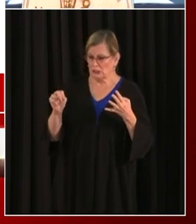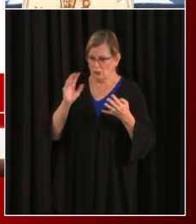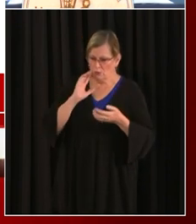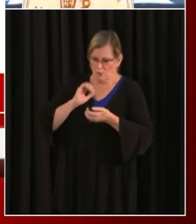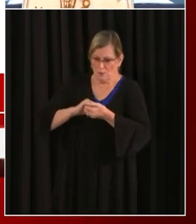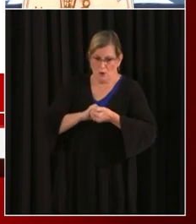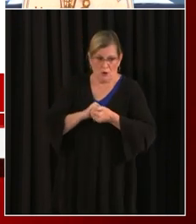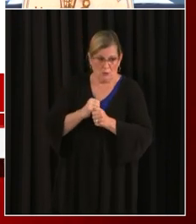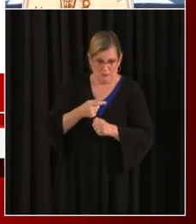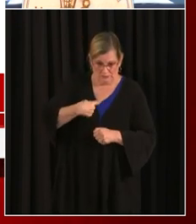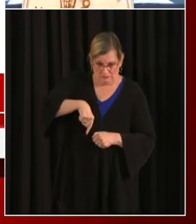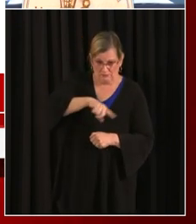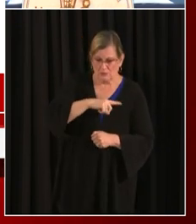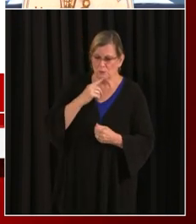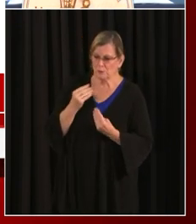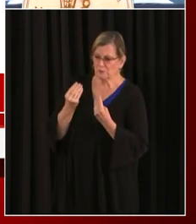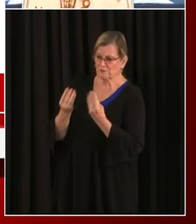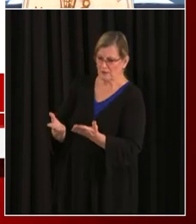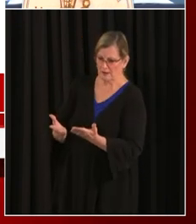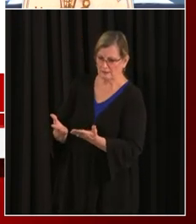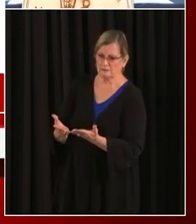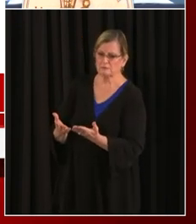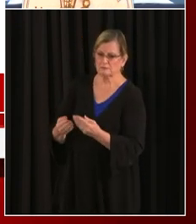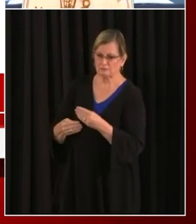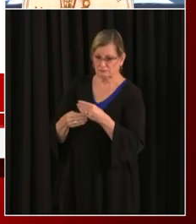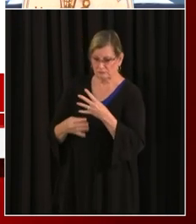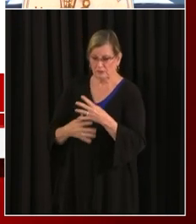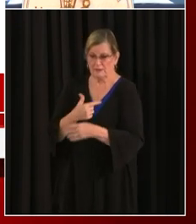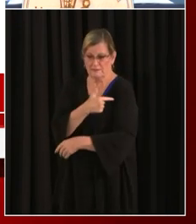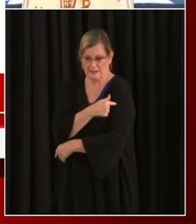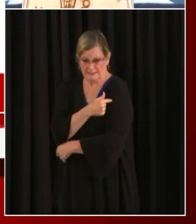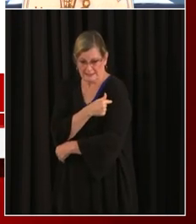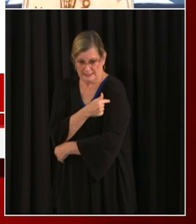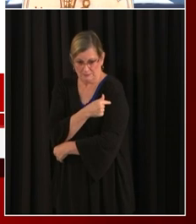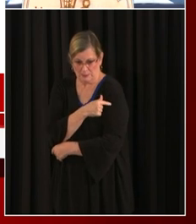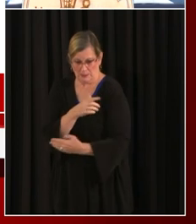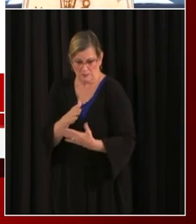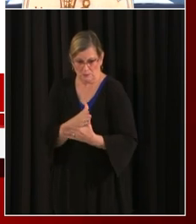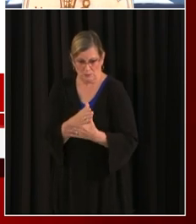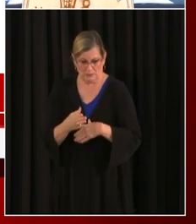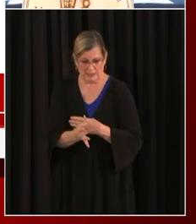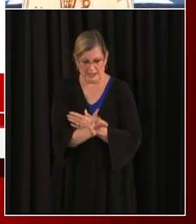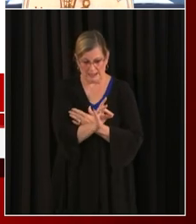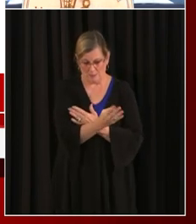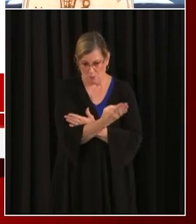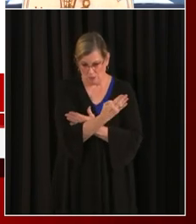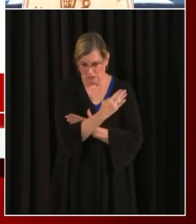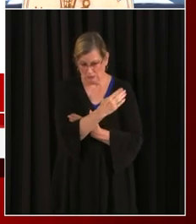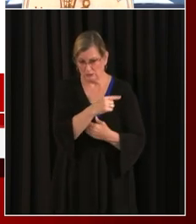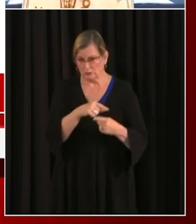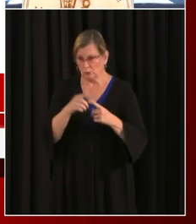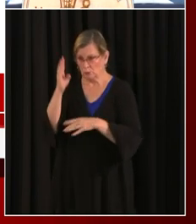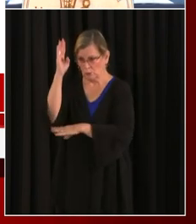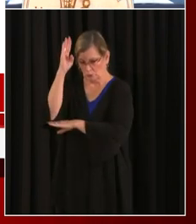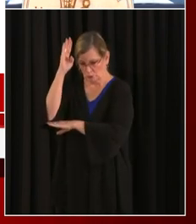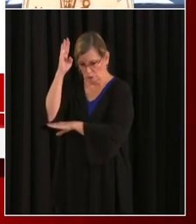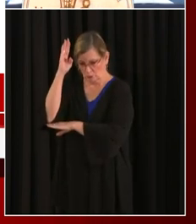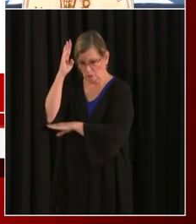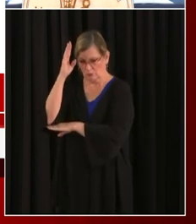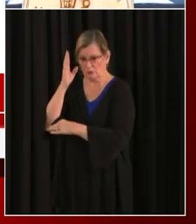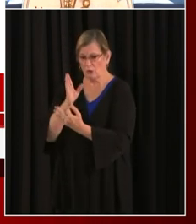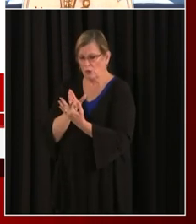they will provide flu vaccinations between 8 a.m. and noon through the end